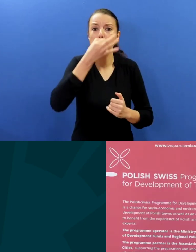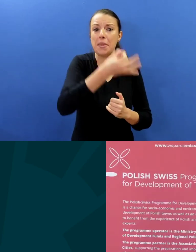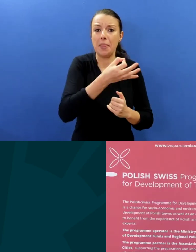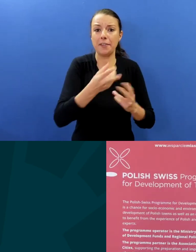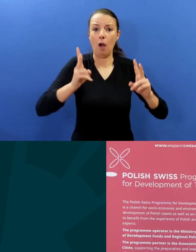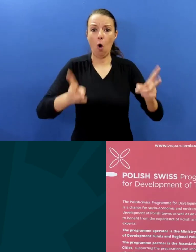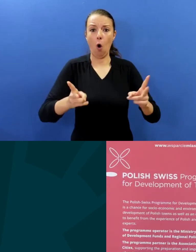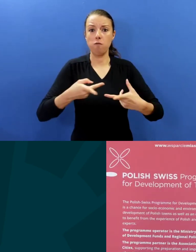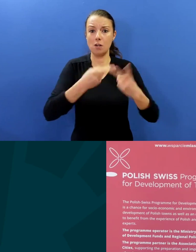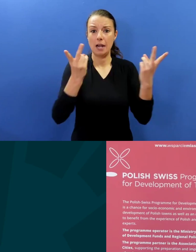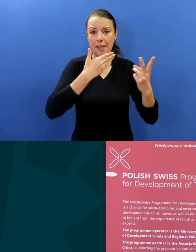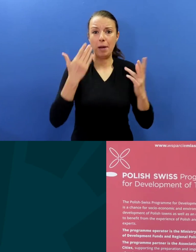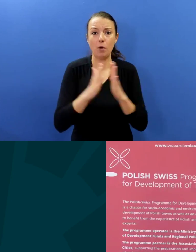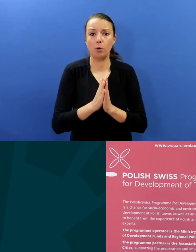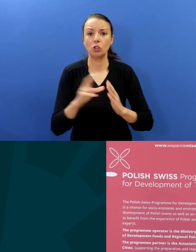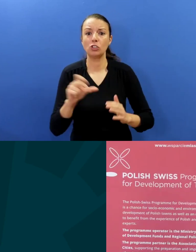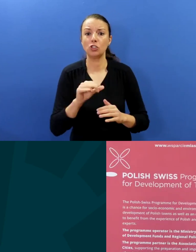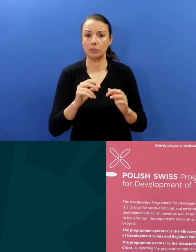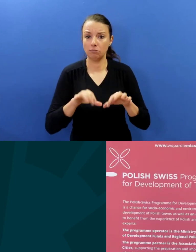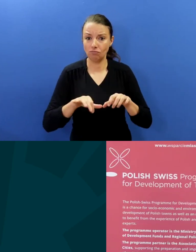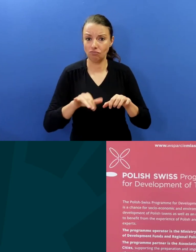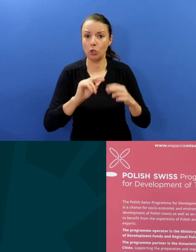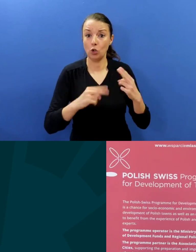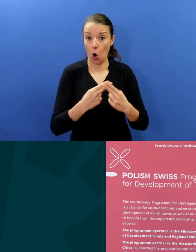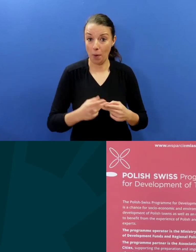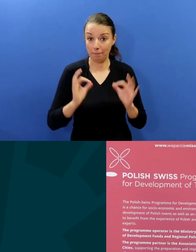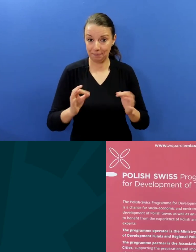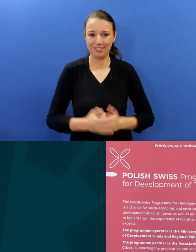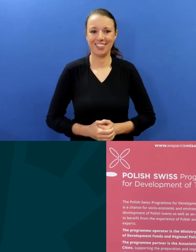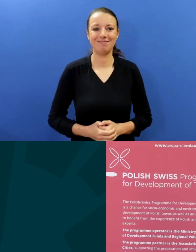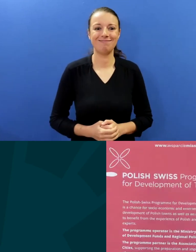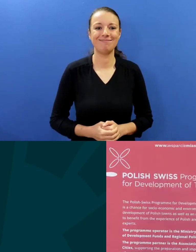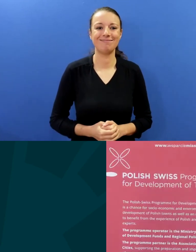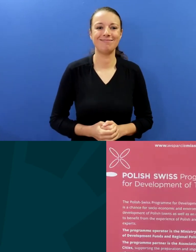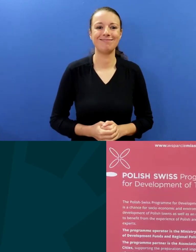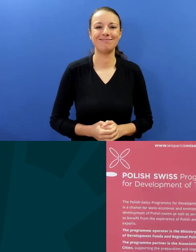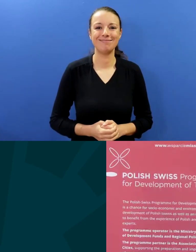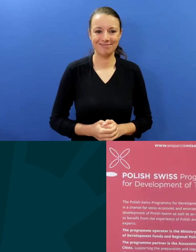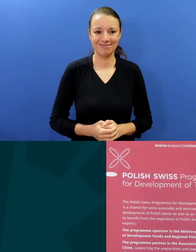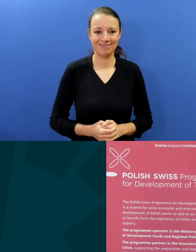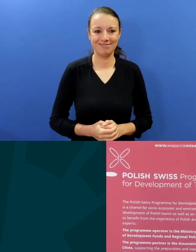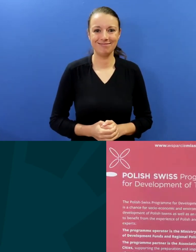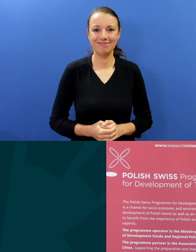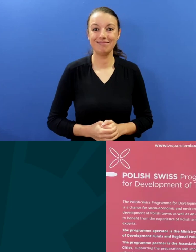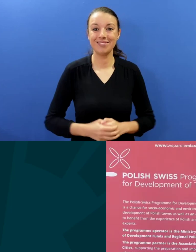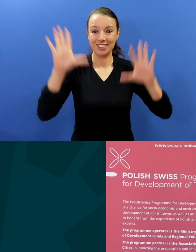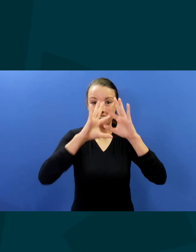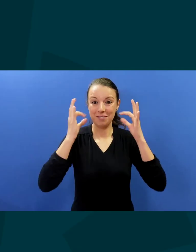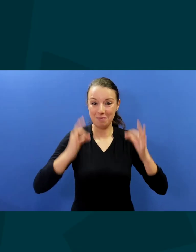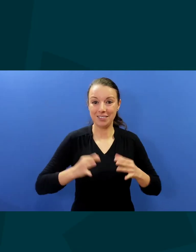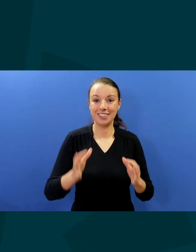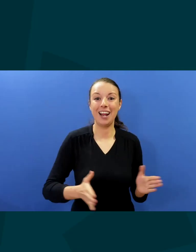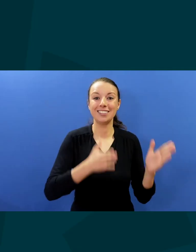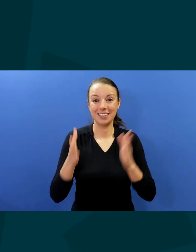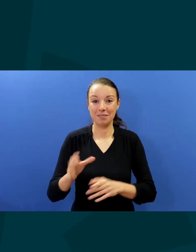you can elaborate more on the answers you have already provided to satisfy the interests of our participants. Right now, we're